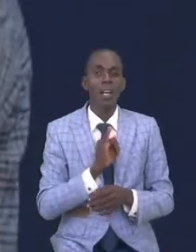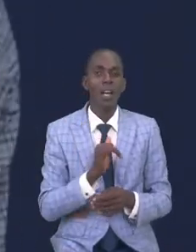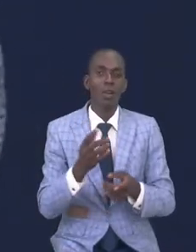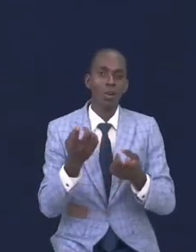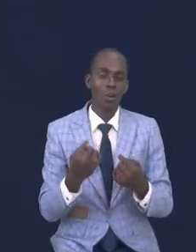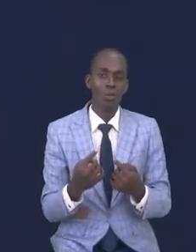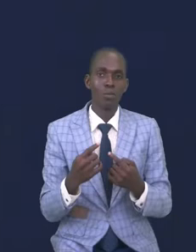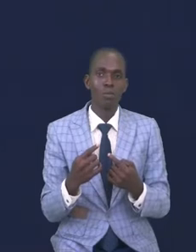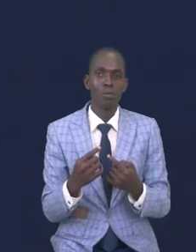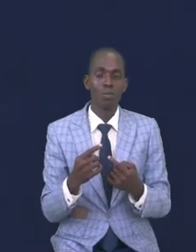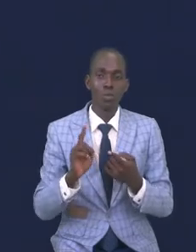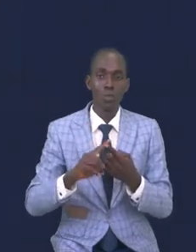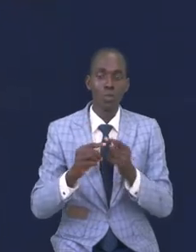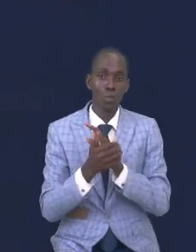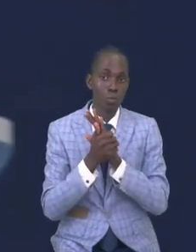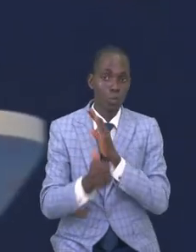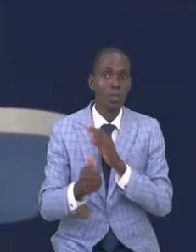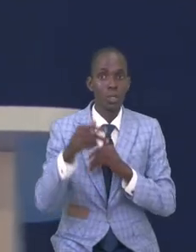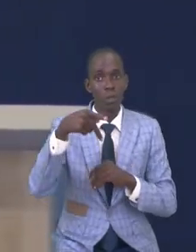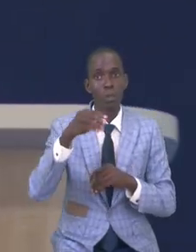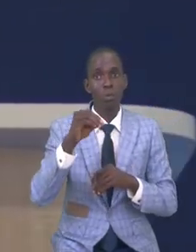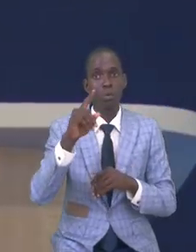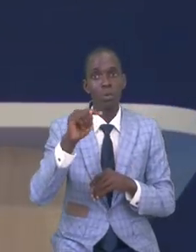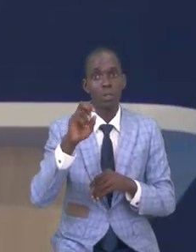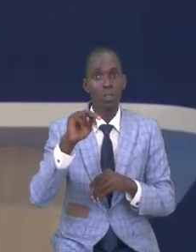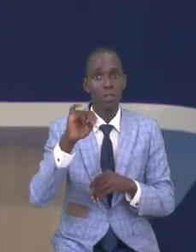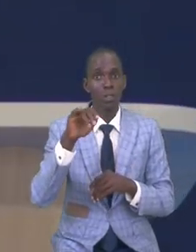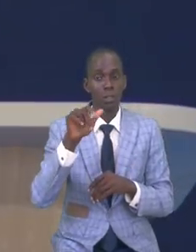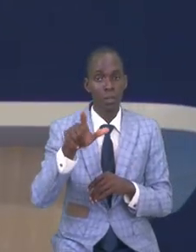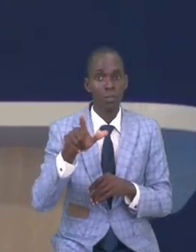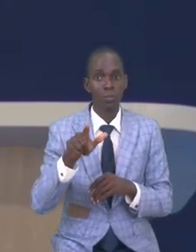Now, potential, there is, number one,